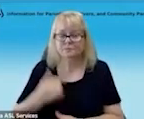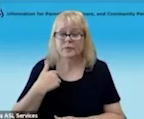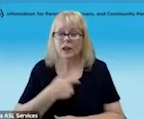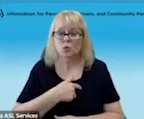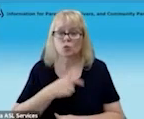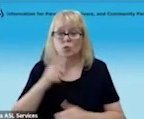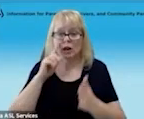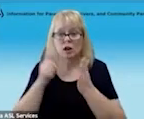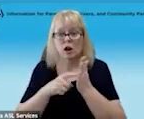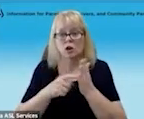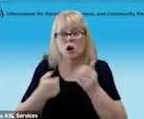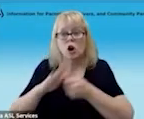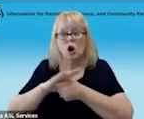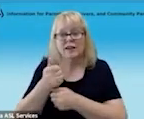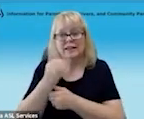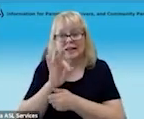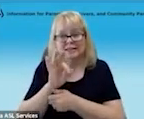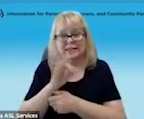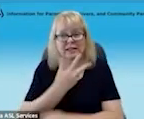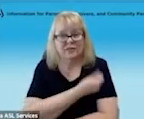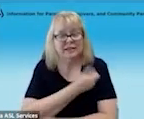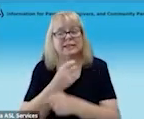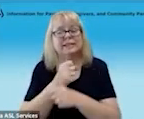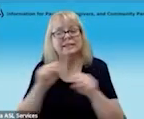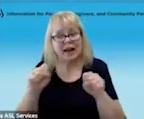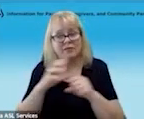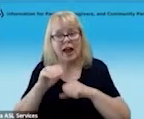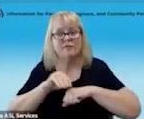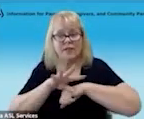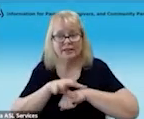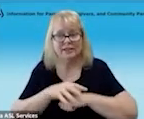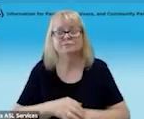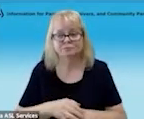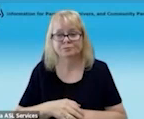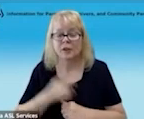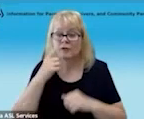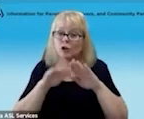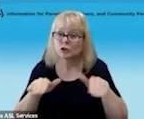to explain when he or she feels sick. Next slide.